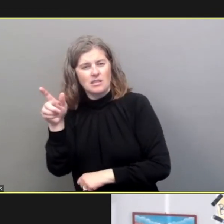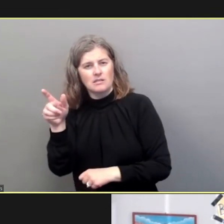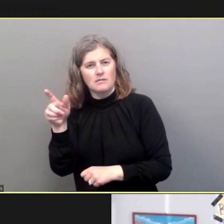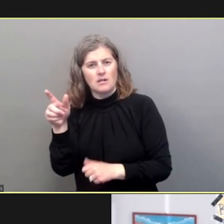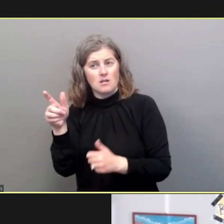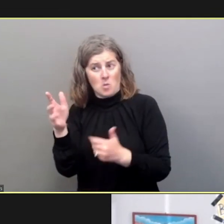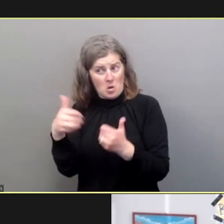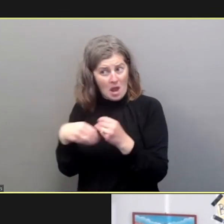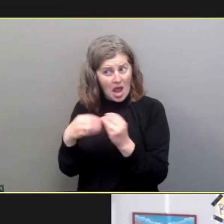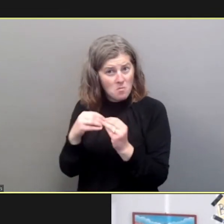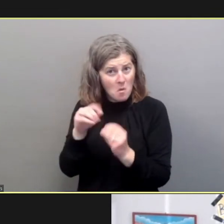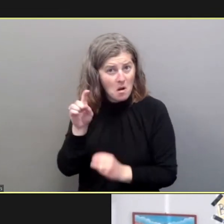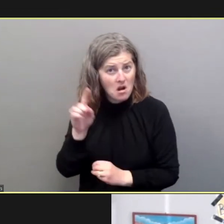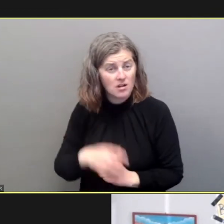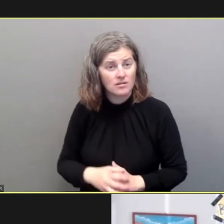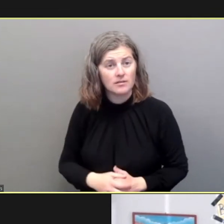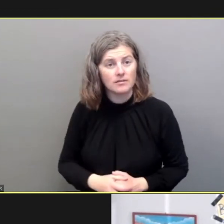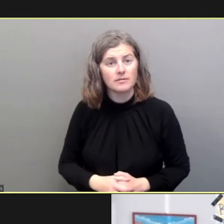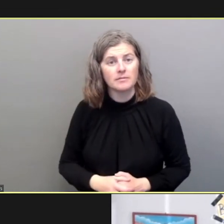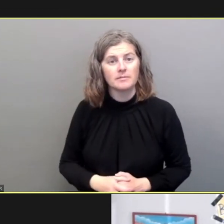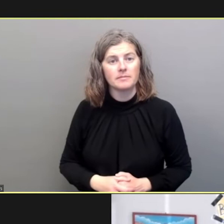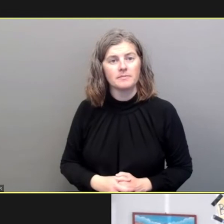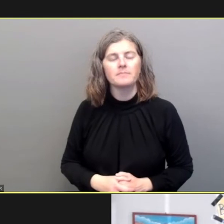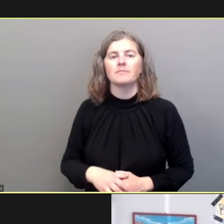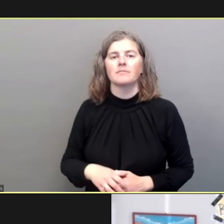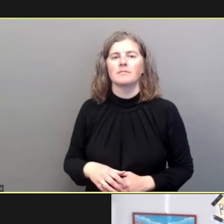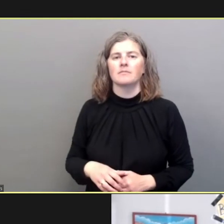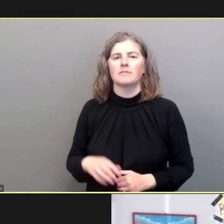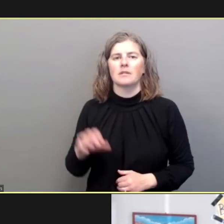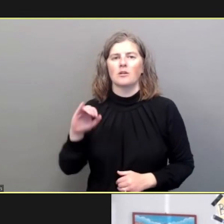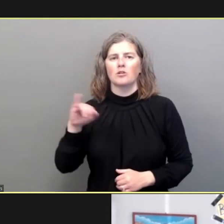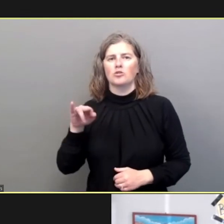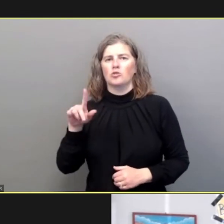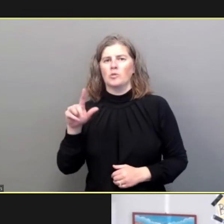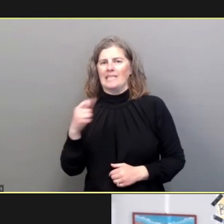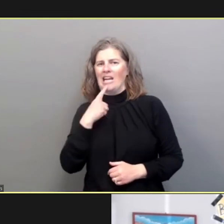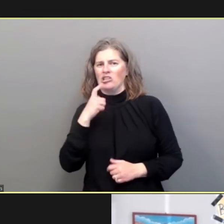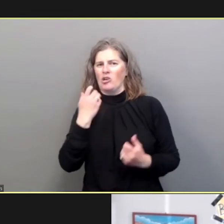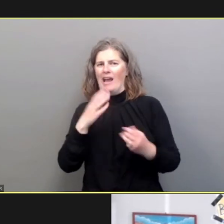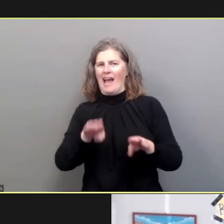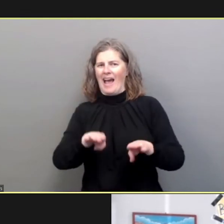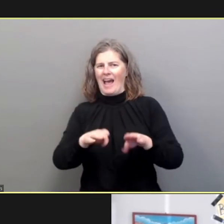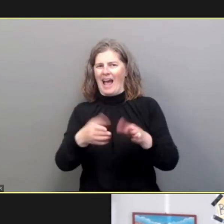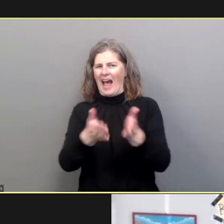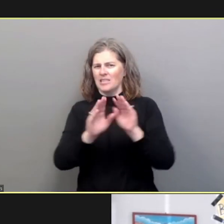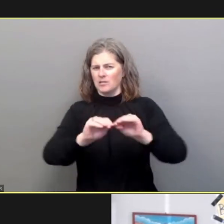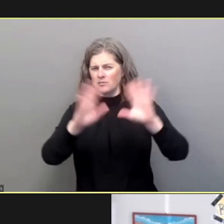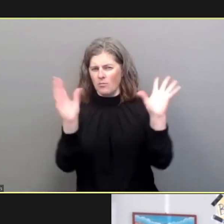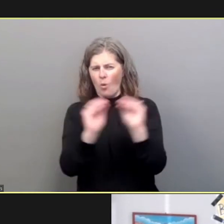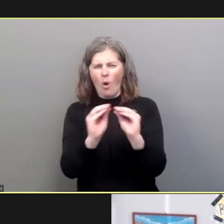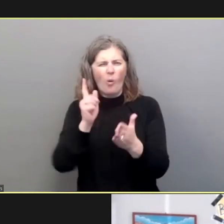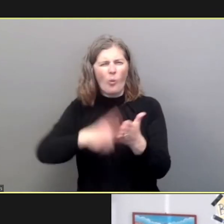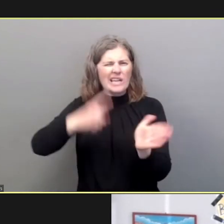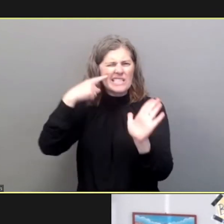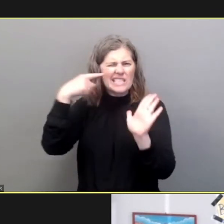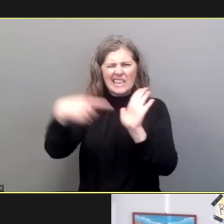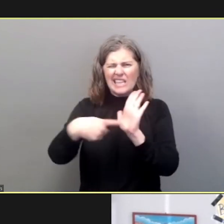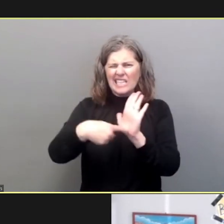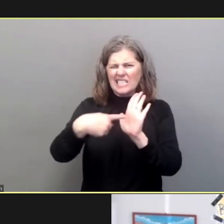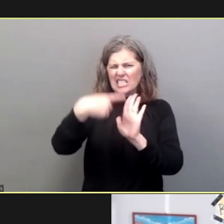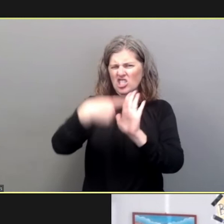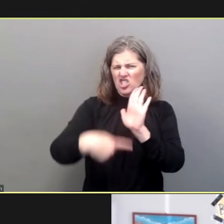want to add, Christine? I should say, maybe I should have asked this more open-endedly, which is, what does this indicate, this